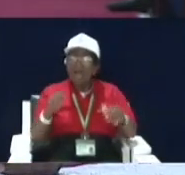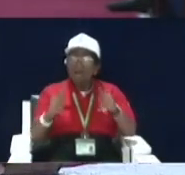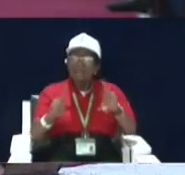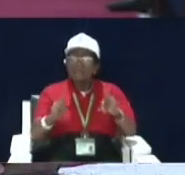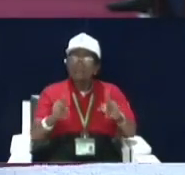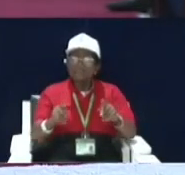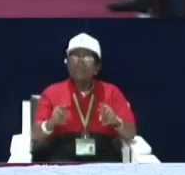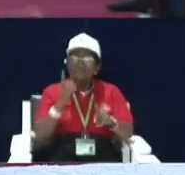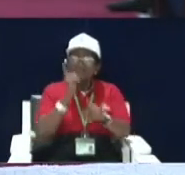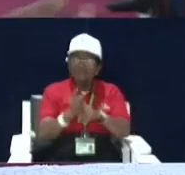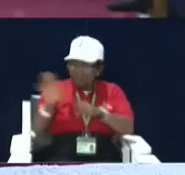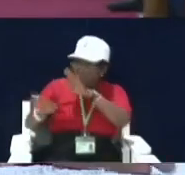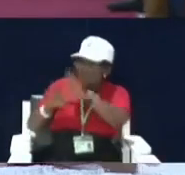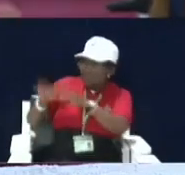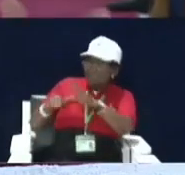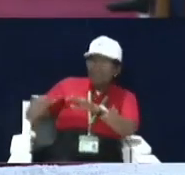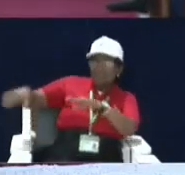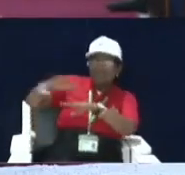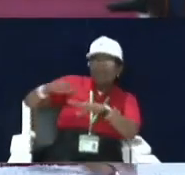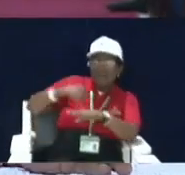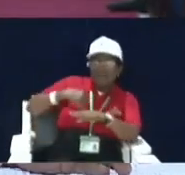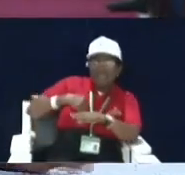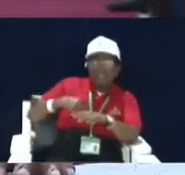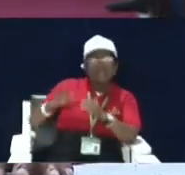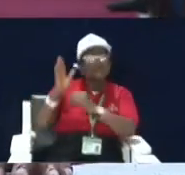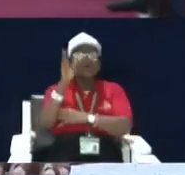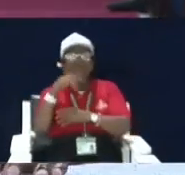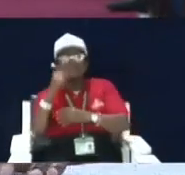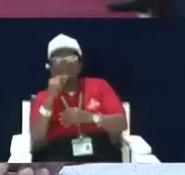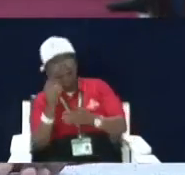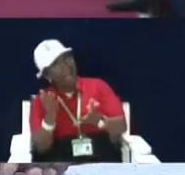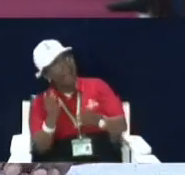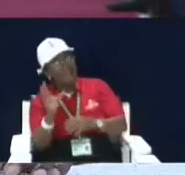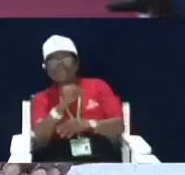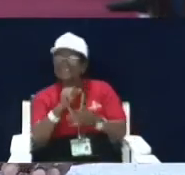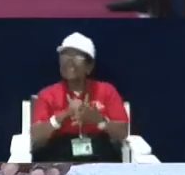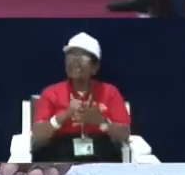me. And God says, "Hey, sea, take it easy.